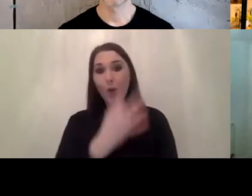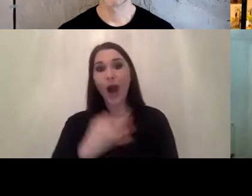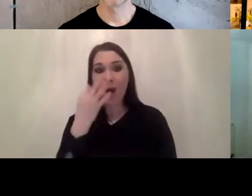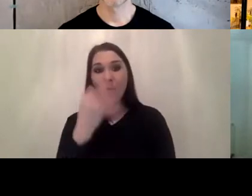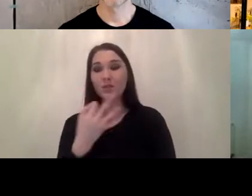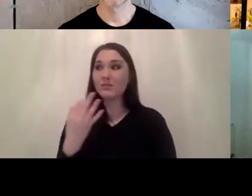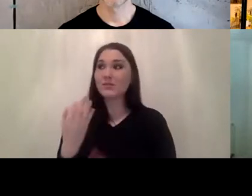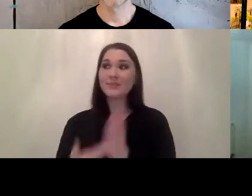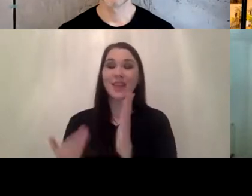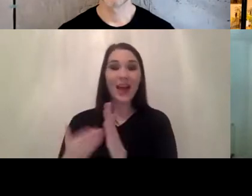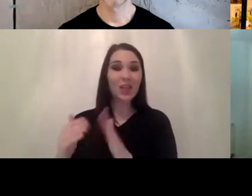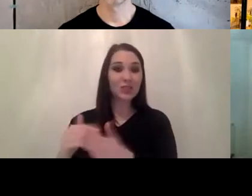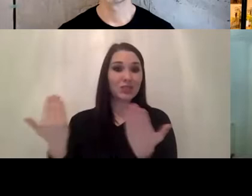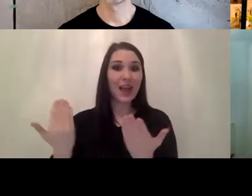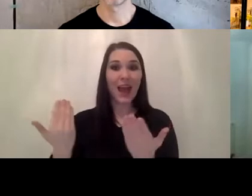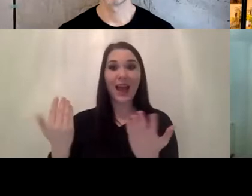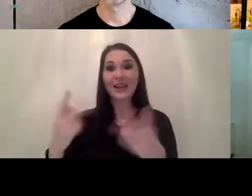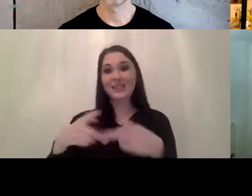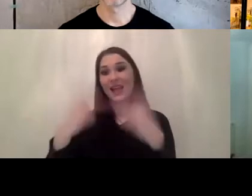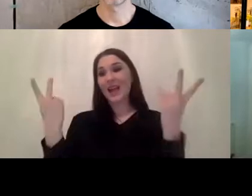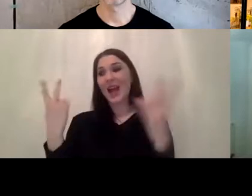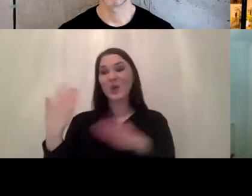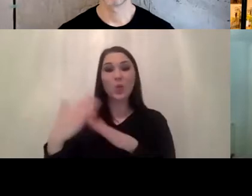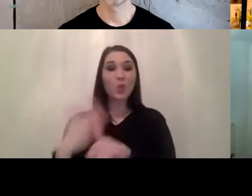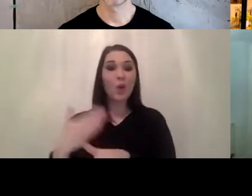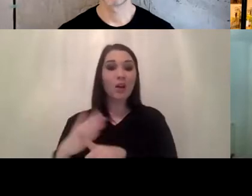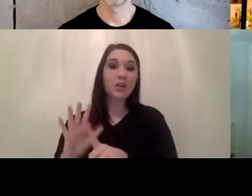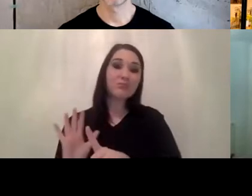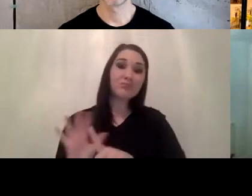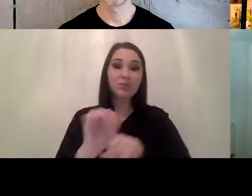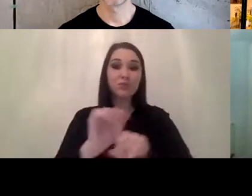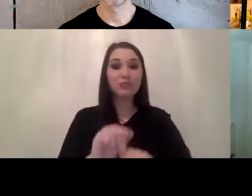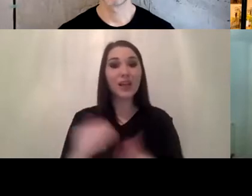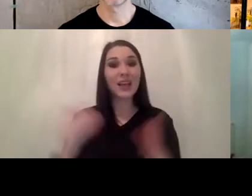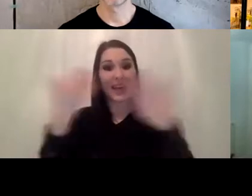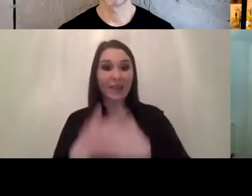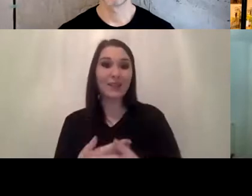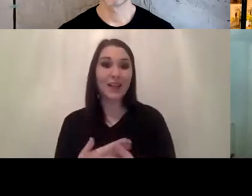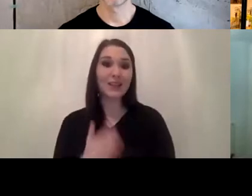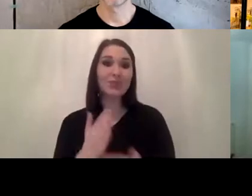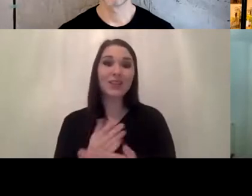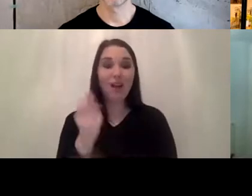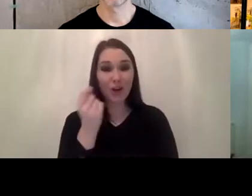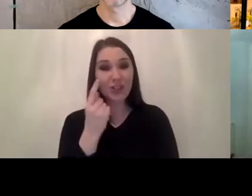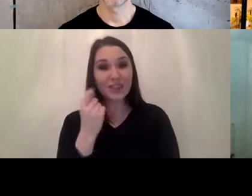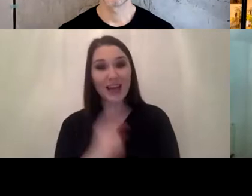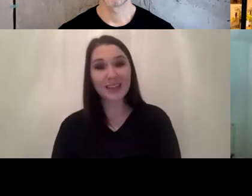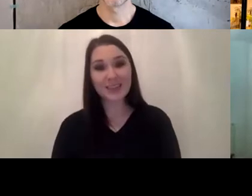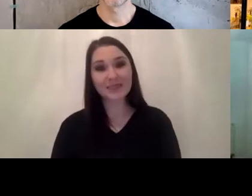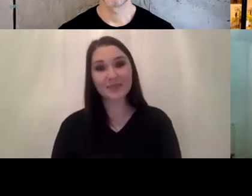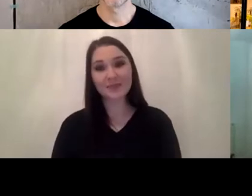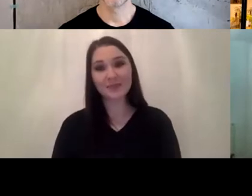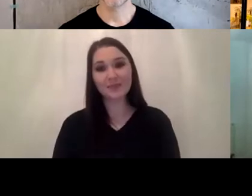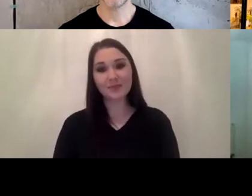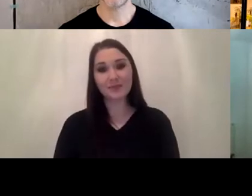some daylight, and then maybe work the time up in the evening. So I think it's really just being understanding.